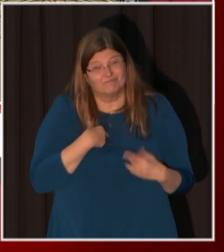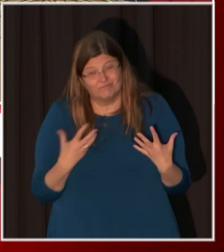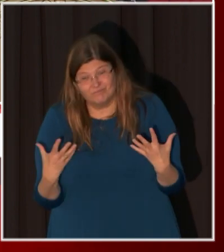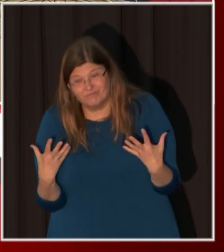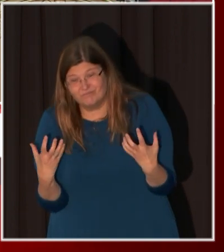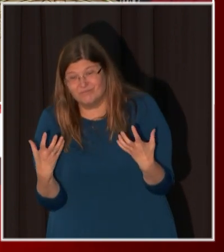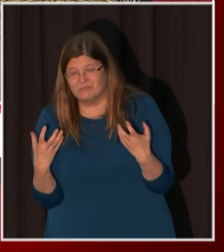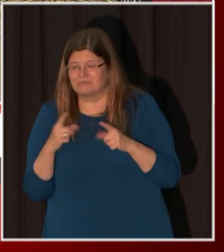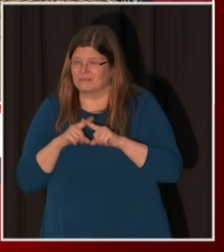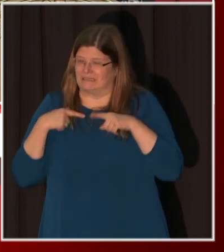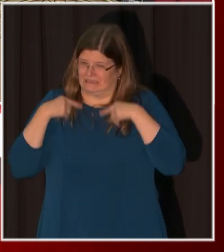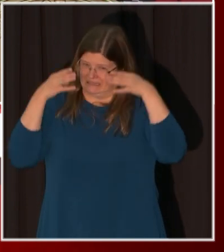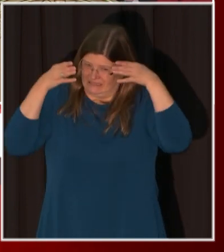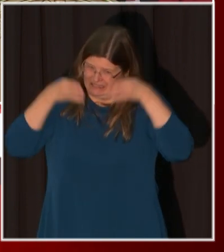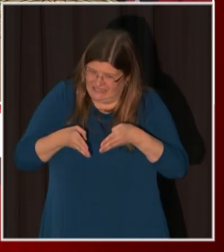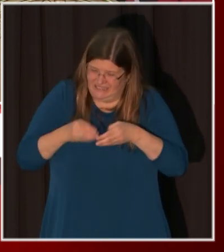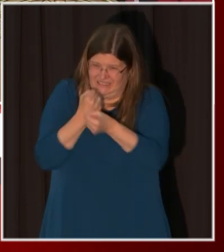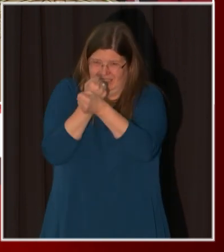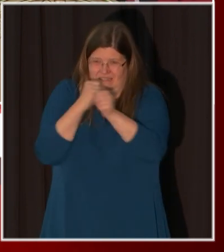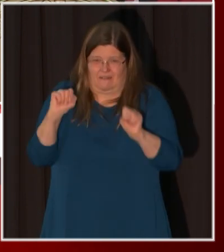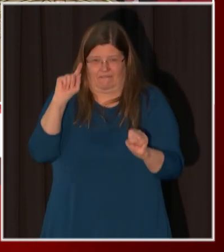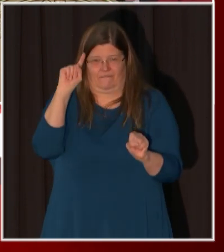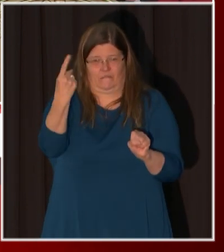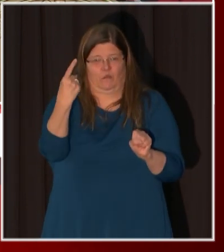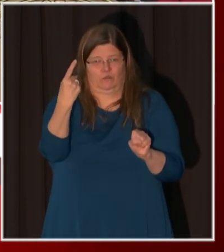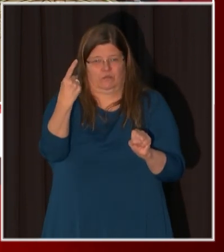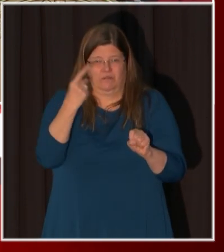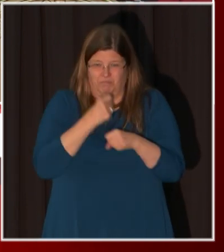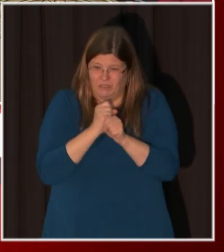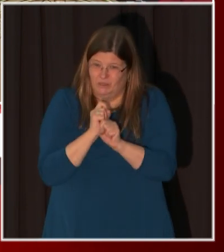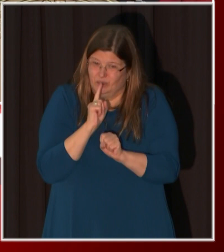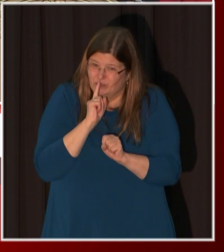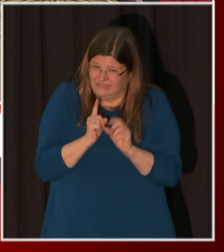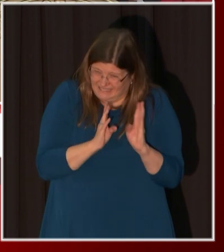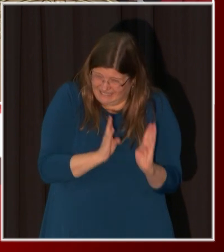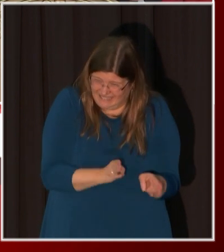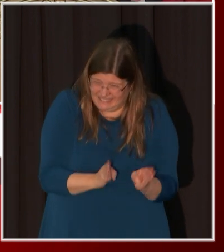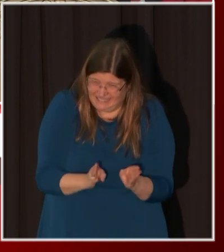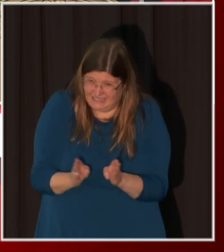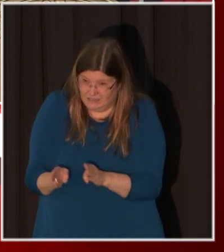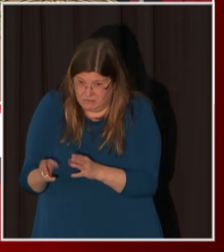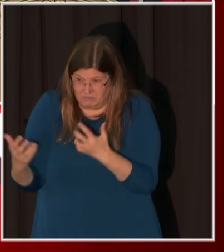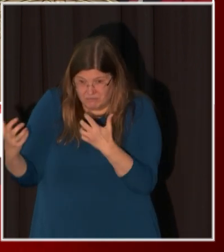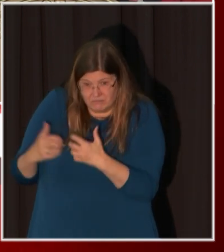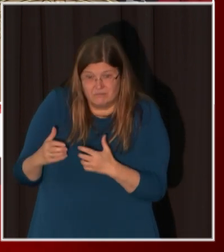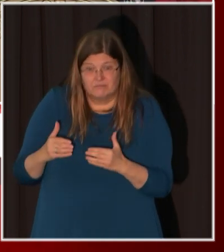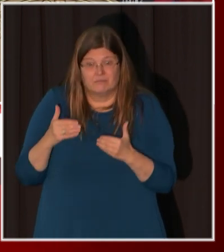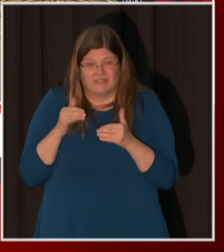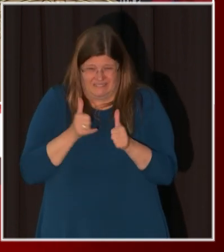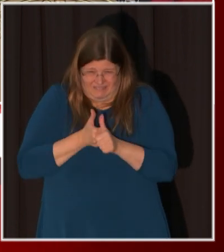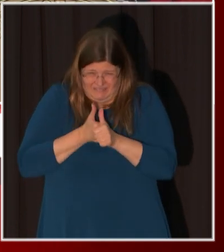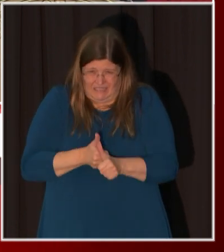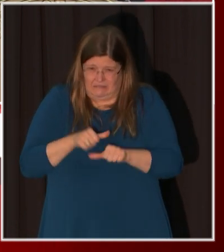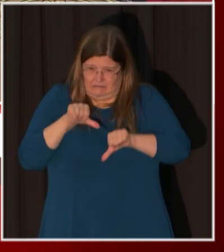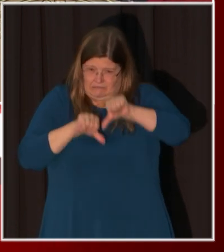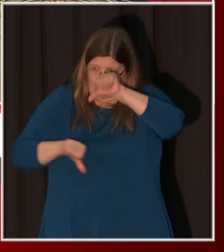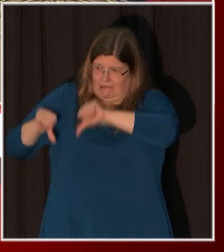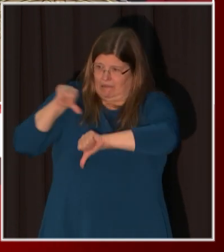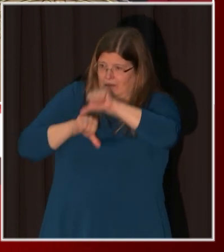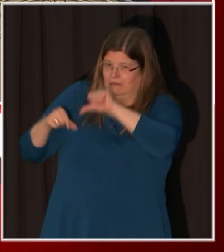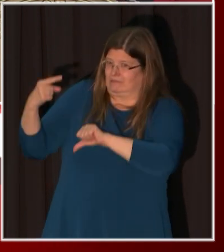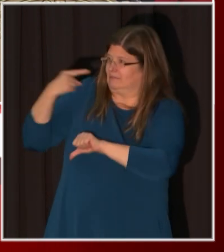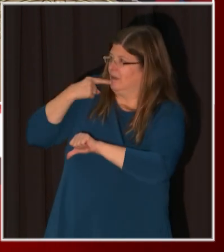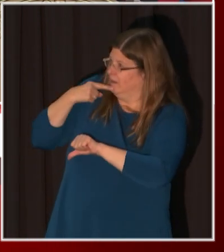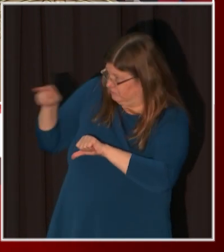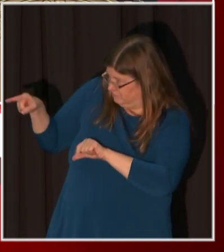on how we do it safely, and we need a plan ready to go that is based on the science and tailored to the needs of our